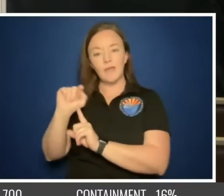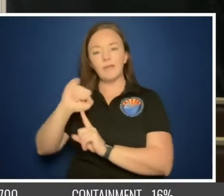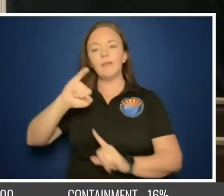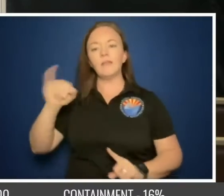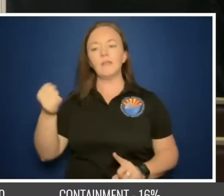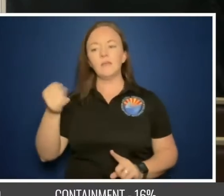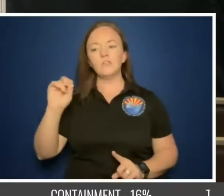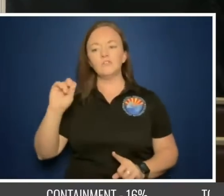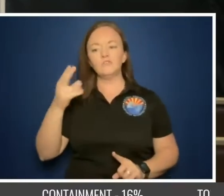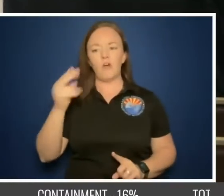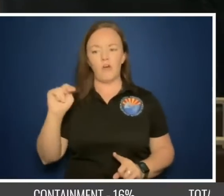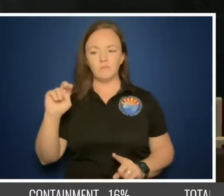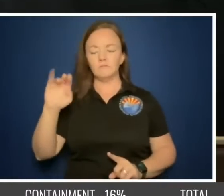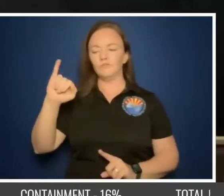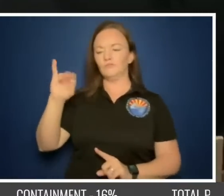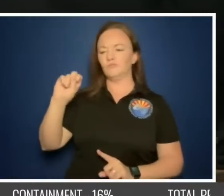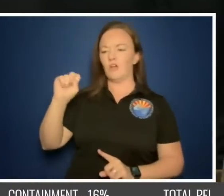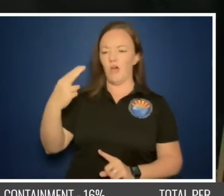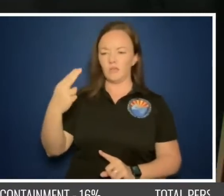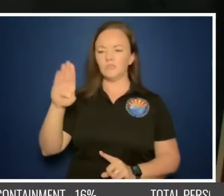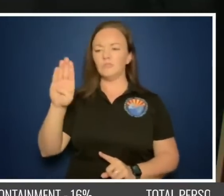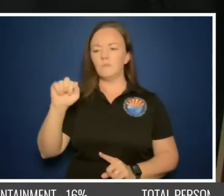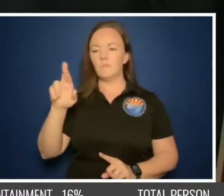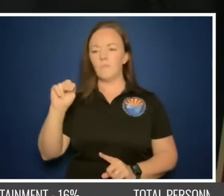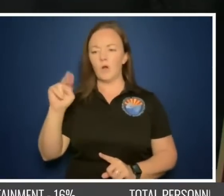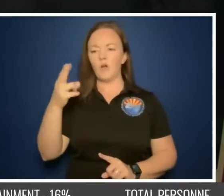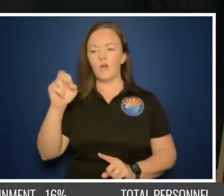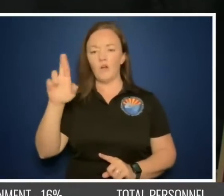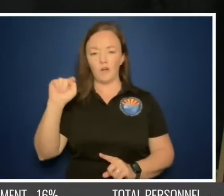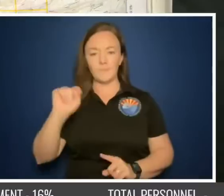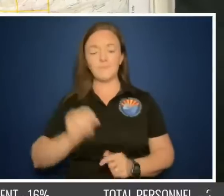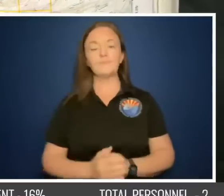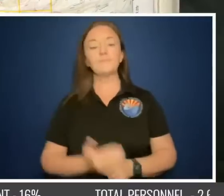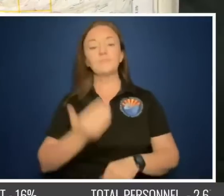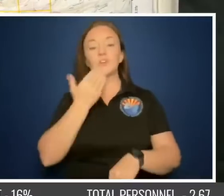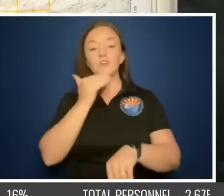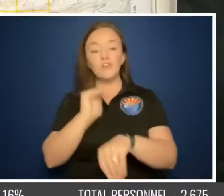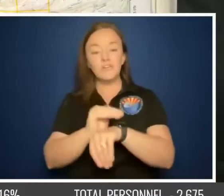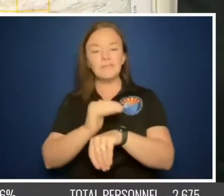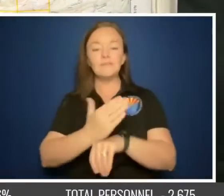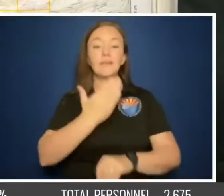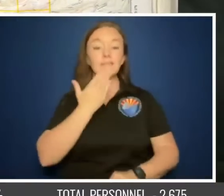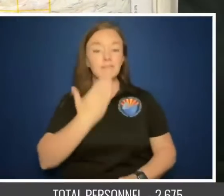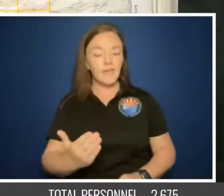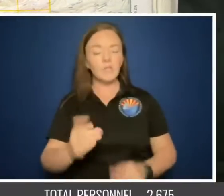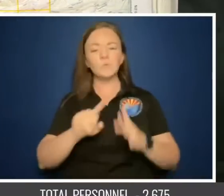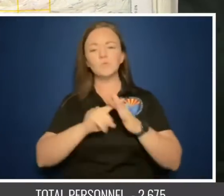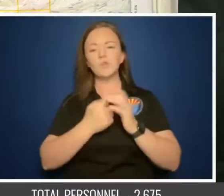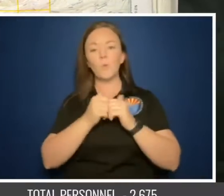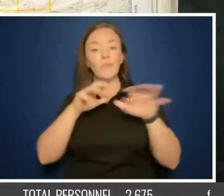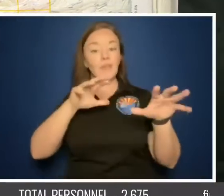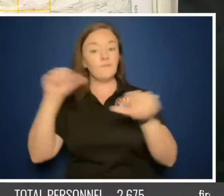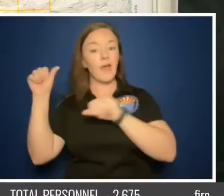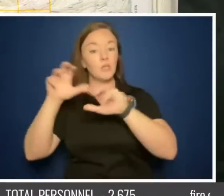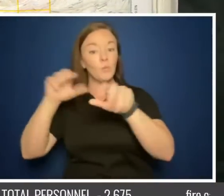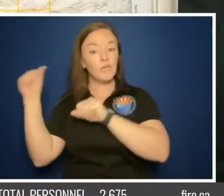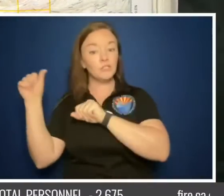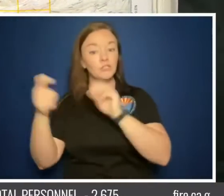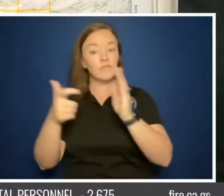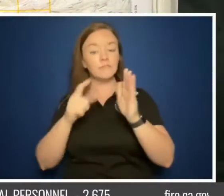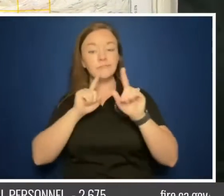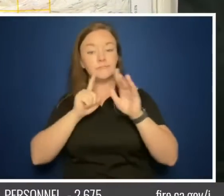Good evening. We'll start with there has been no change to evacuations and no